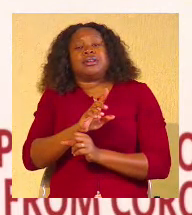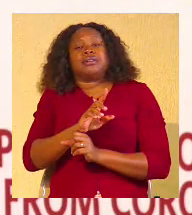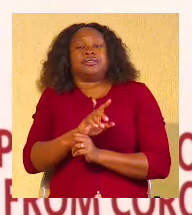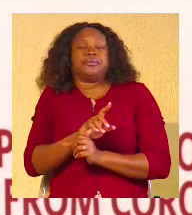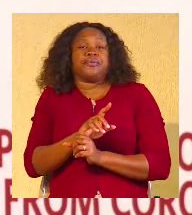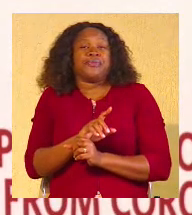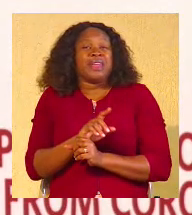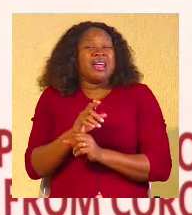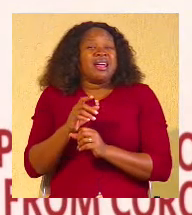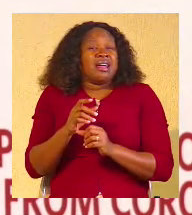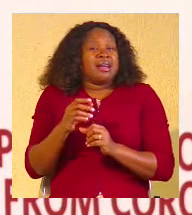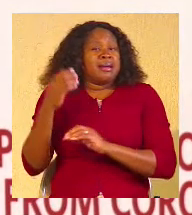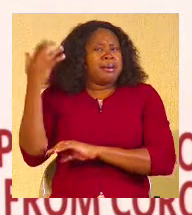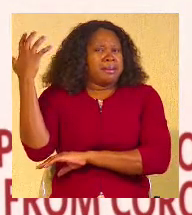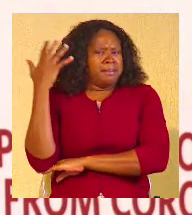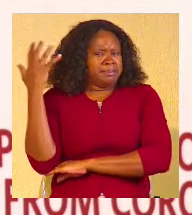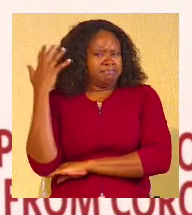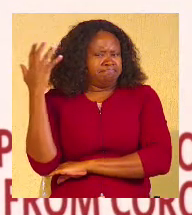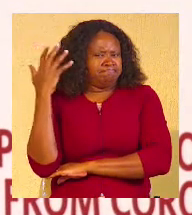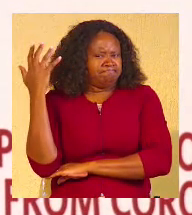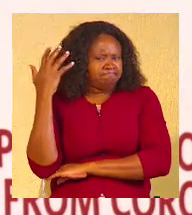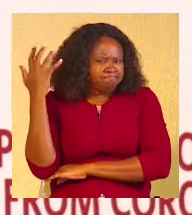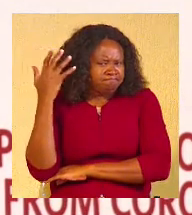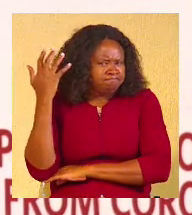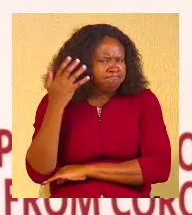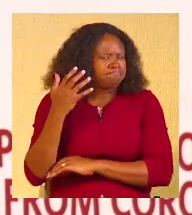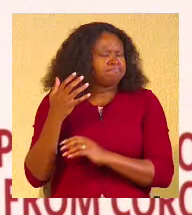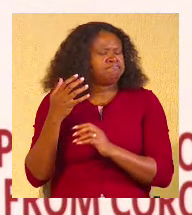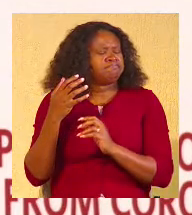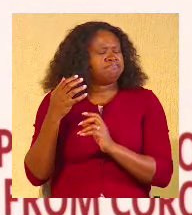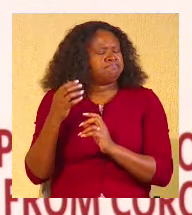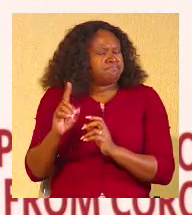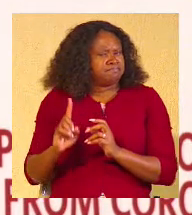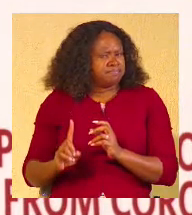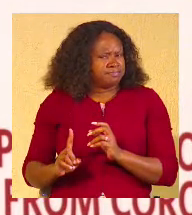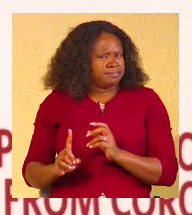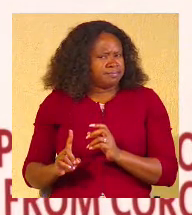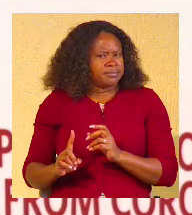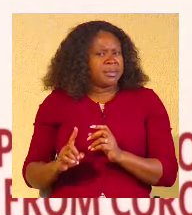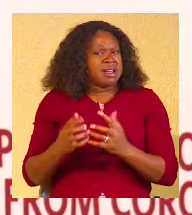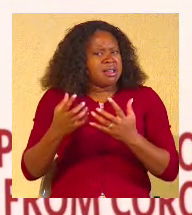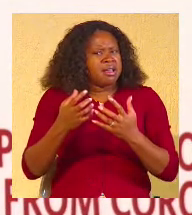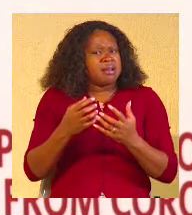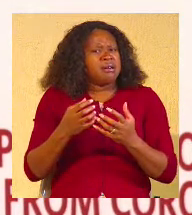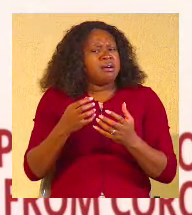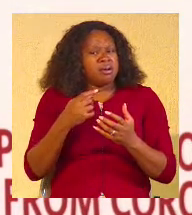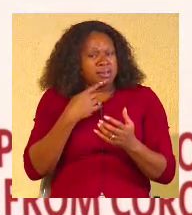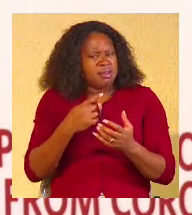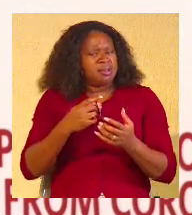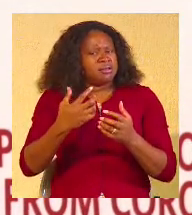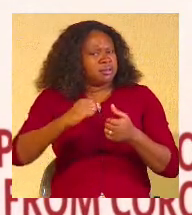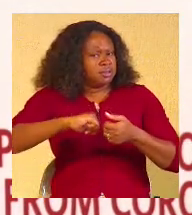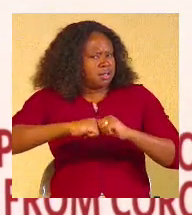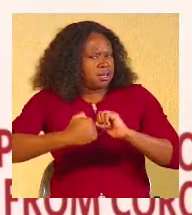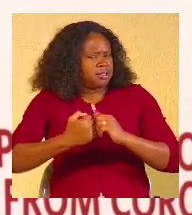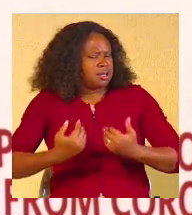Minister she read to us and made clear that there are challenges facing young people.